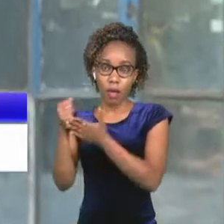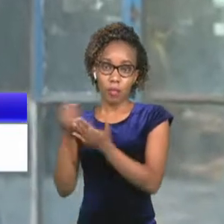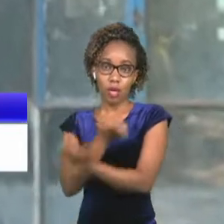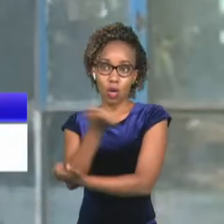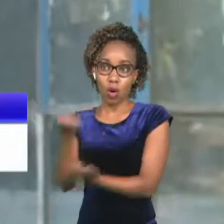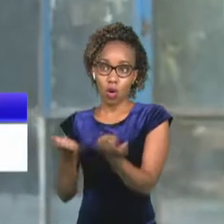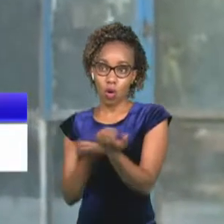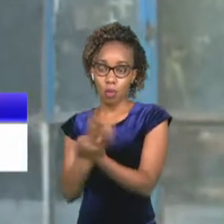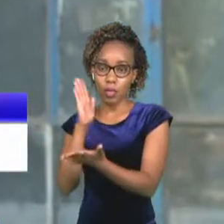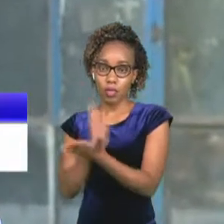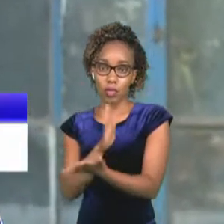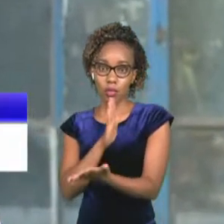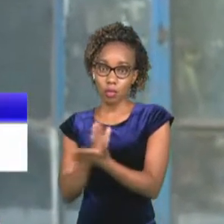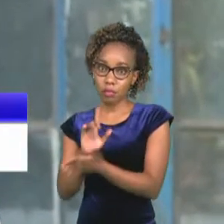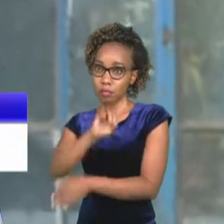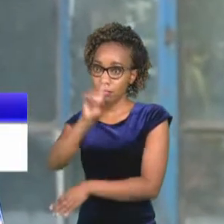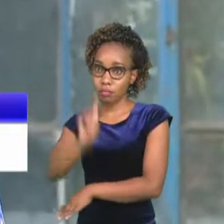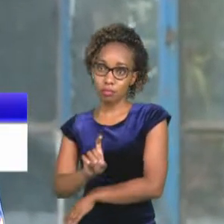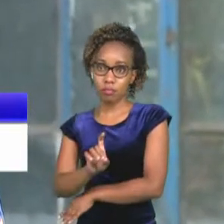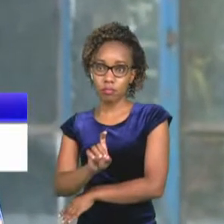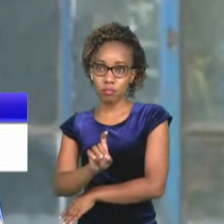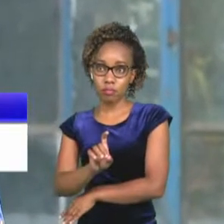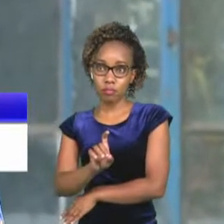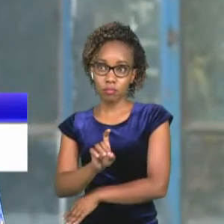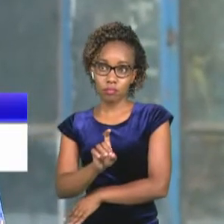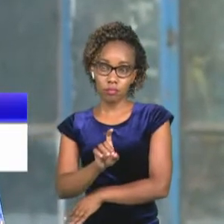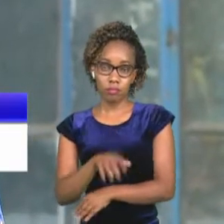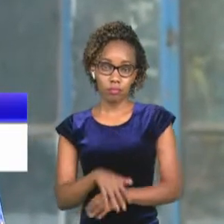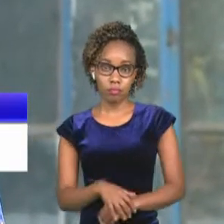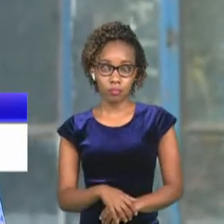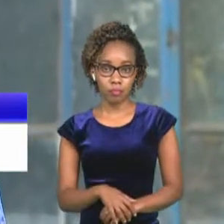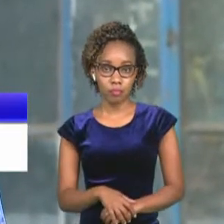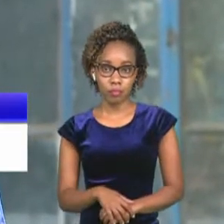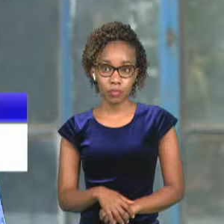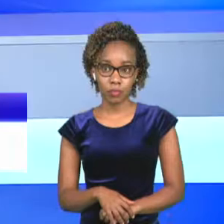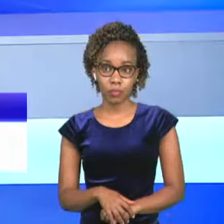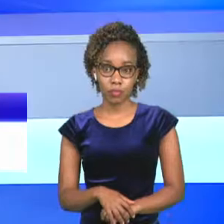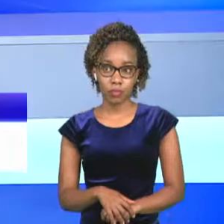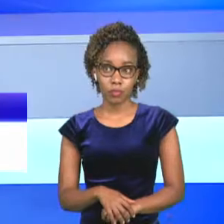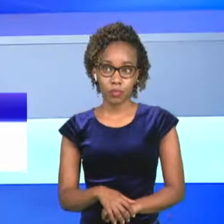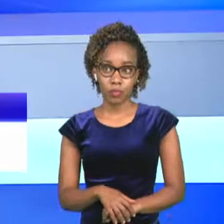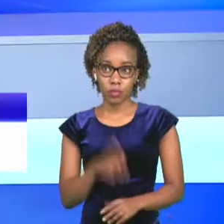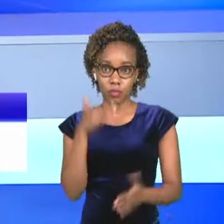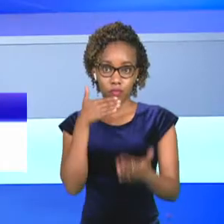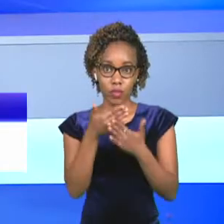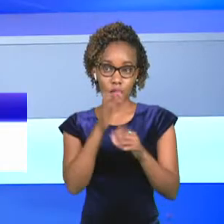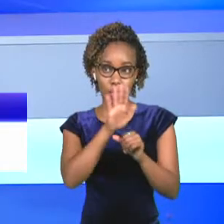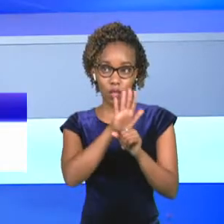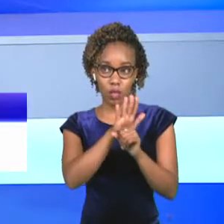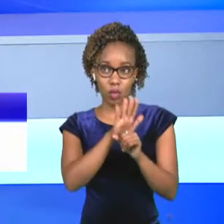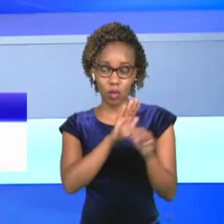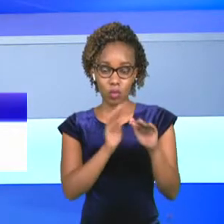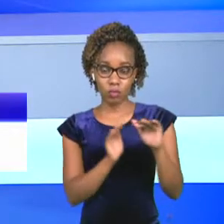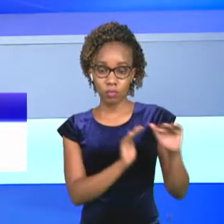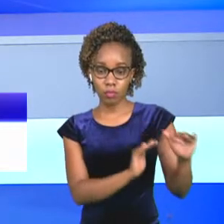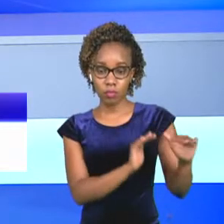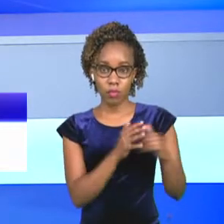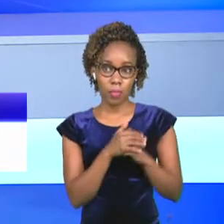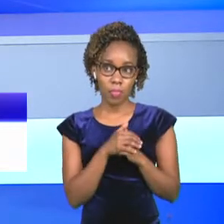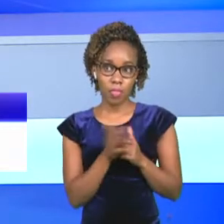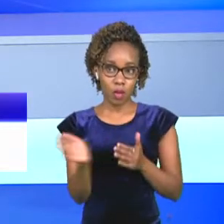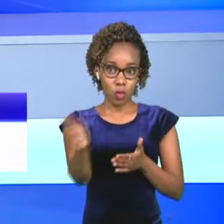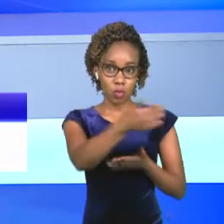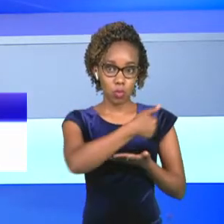sector in these institutions? Samuel Namkana, Switch TV, Nairobi. Thank you, Samuel Namukana. The collection